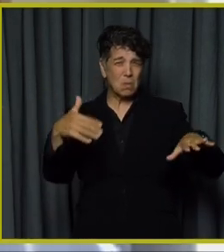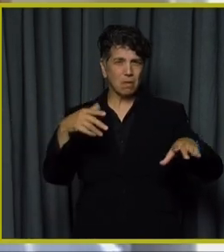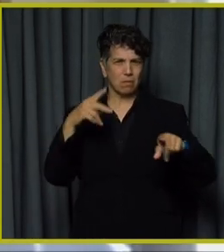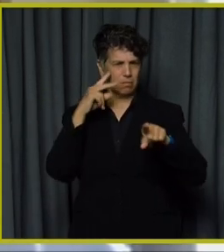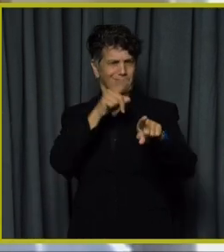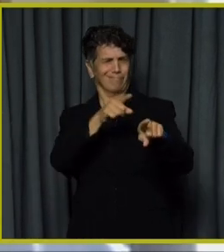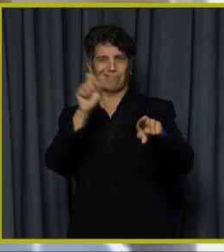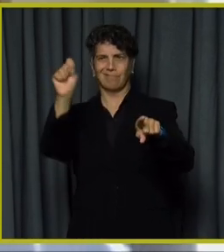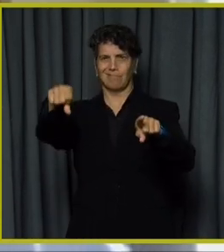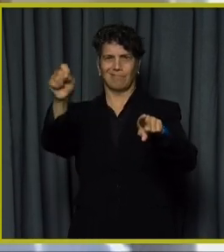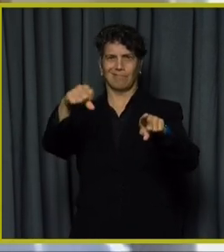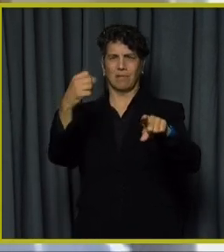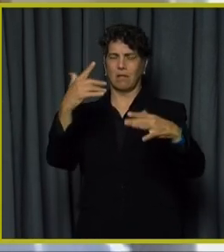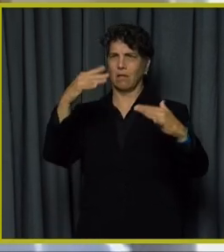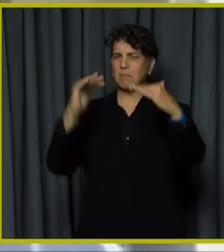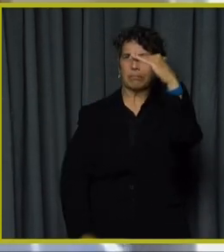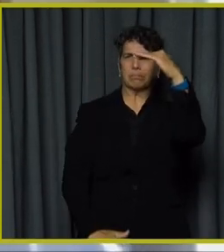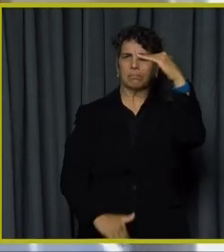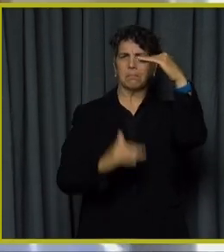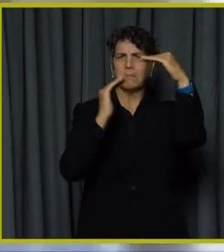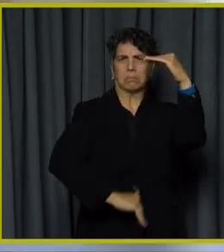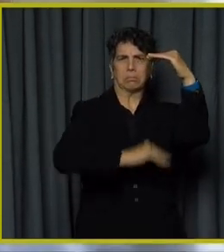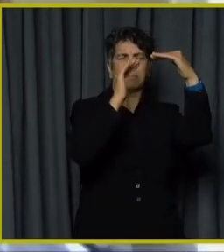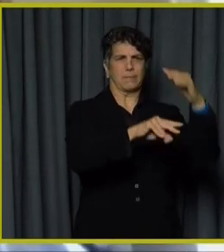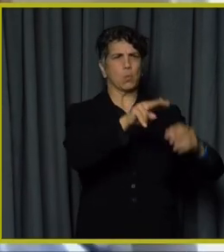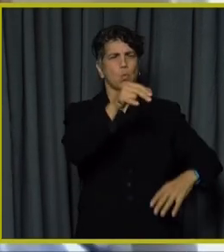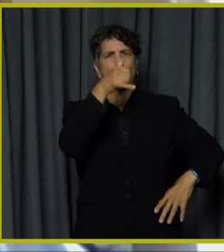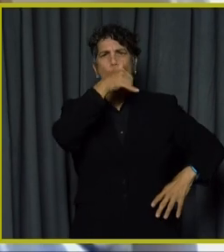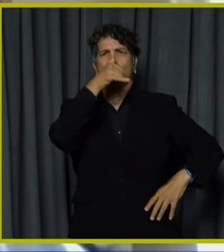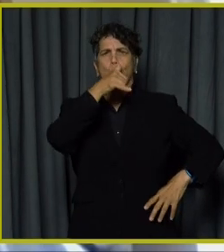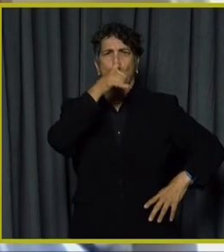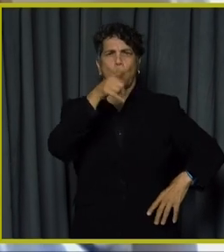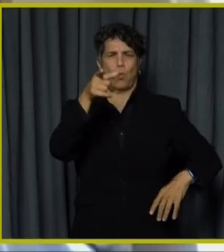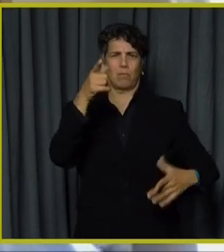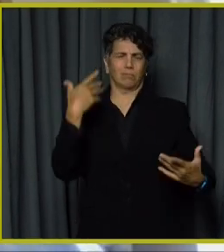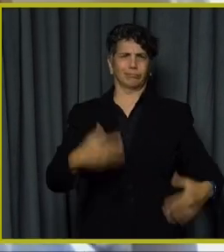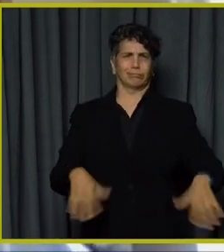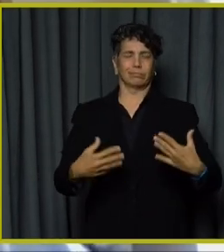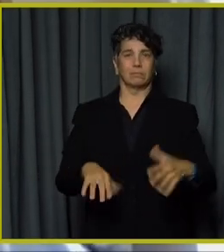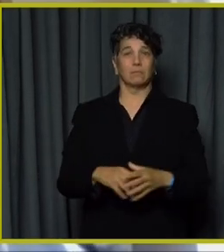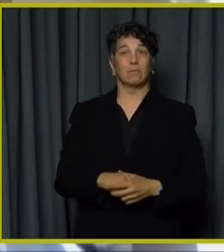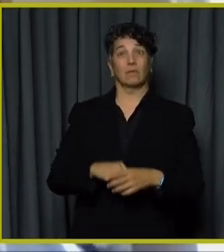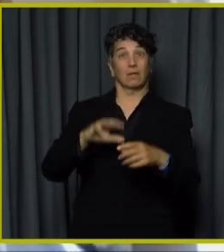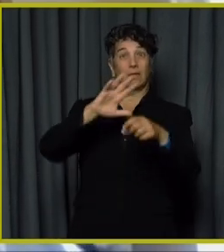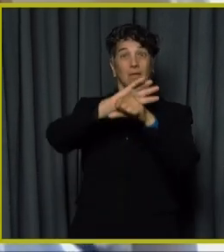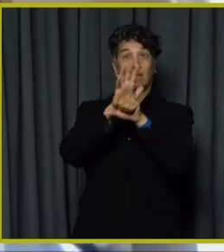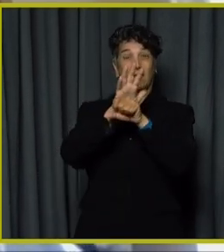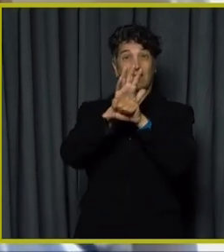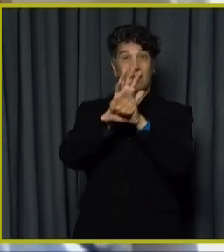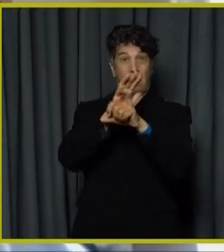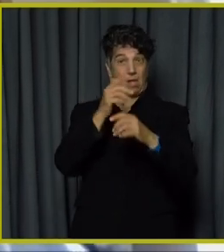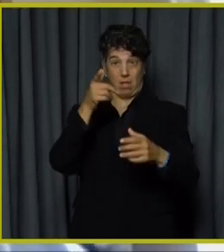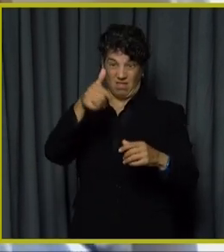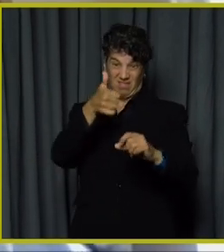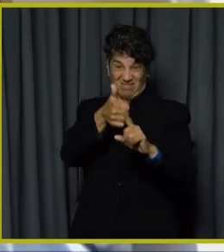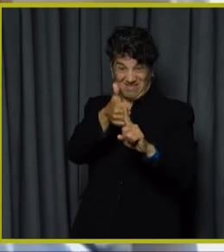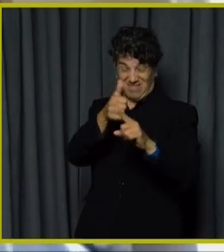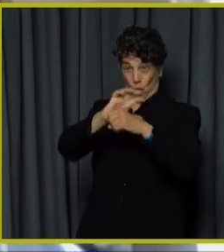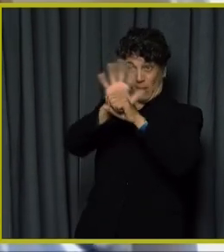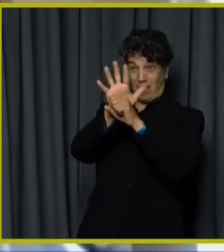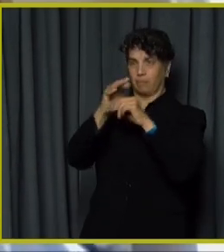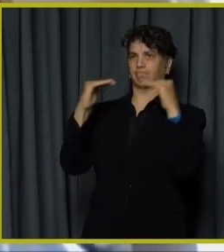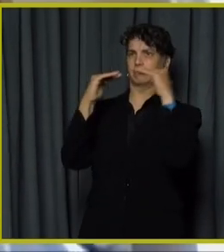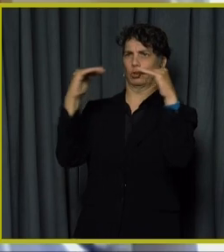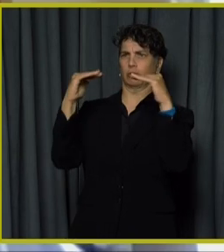It's not an equal opportunity virus. And we've made this odd decision. The things